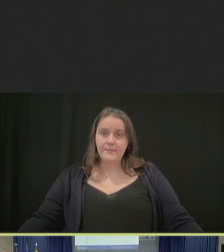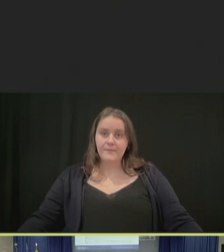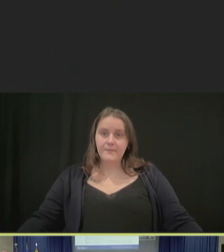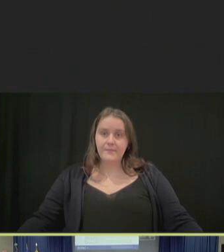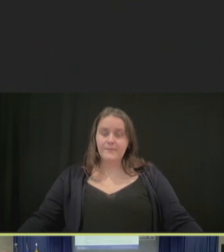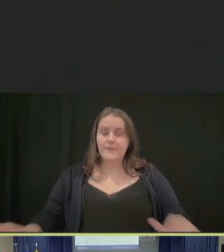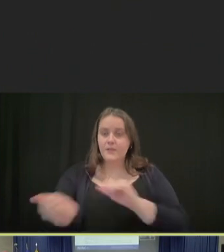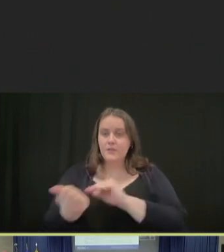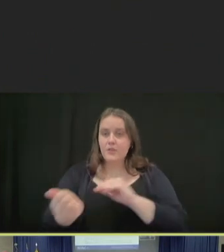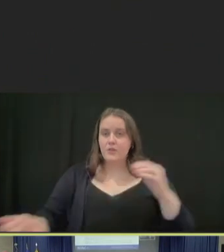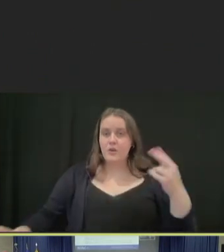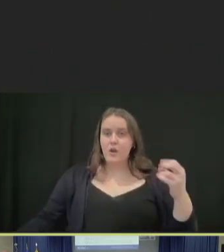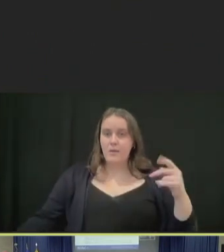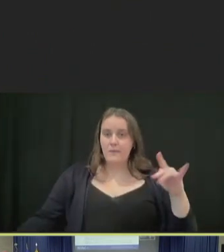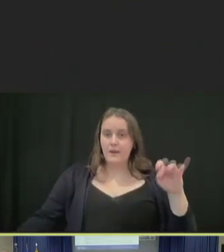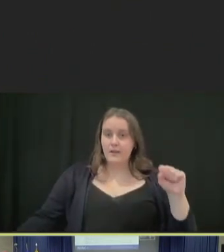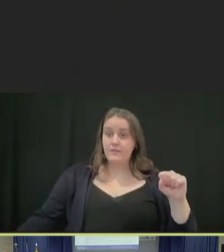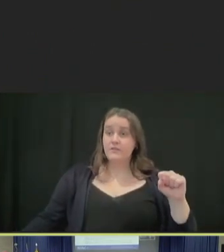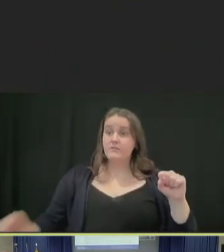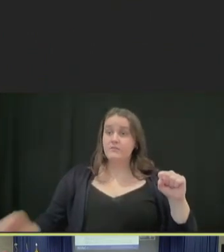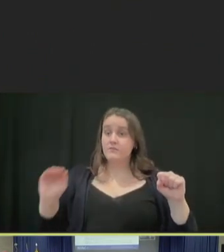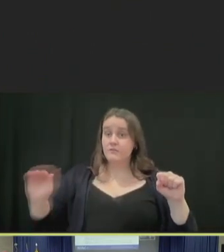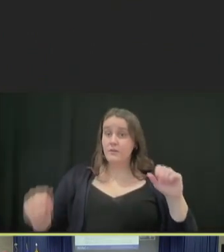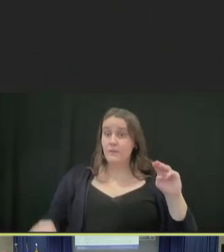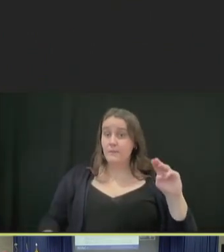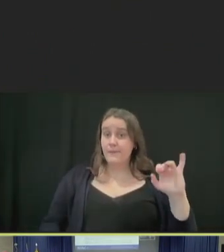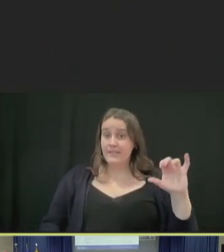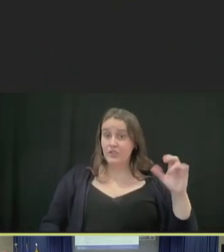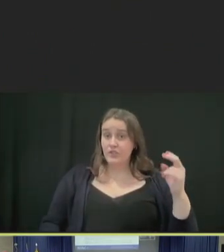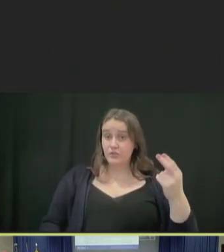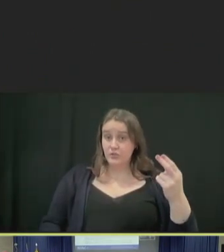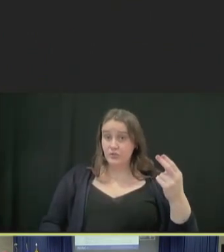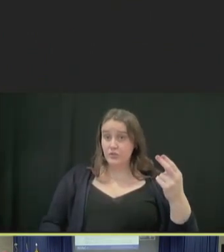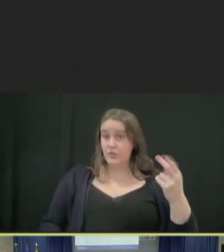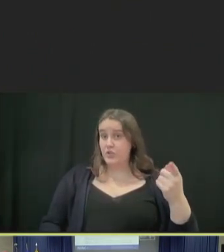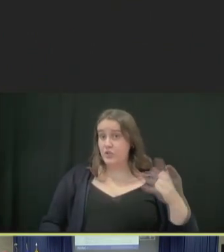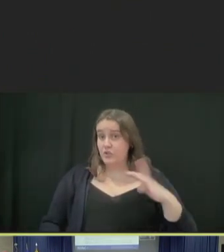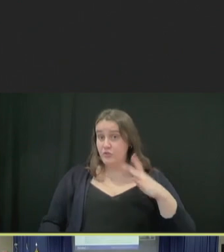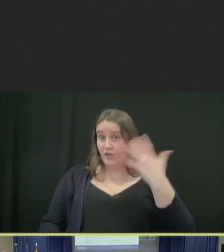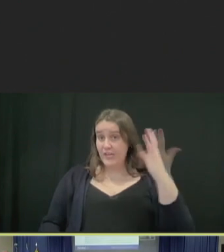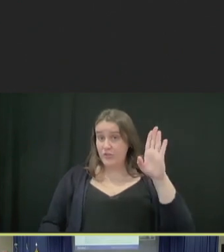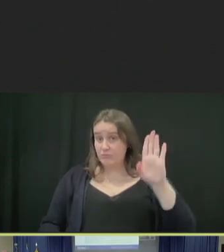Mitch, do you have another question, or is your hand a legacy hand?